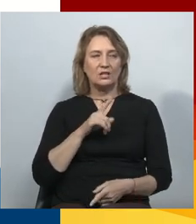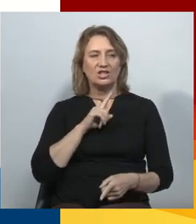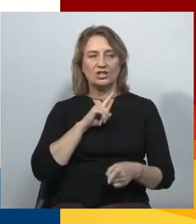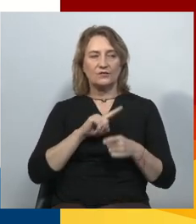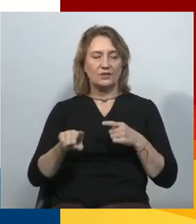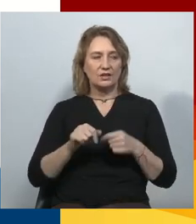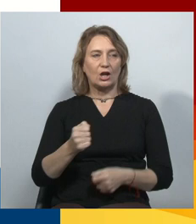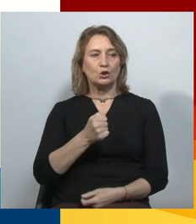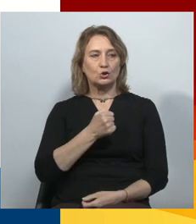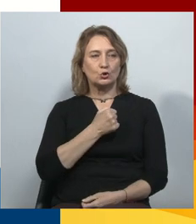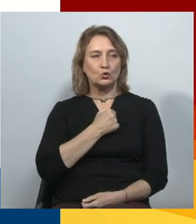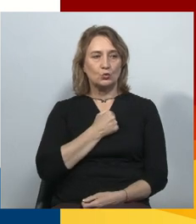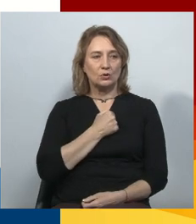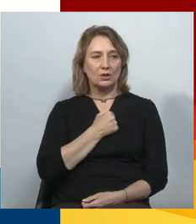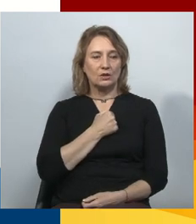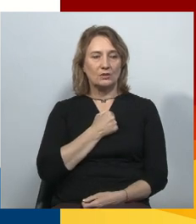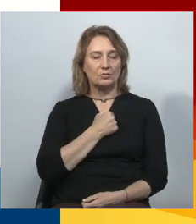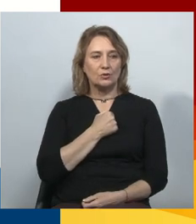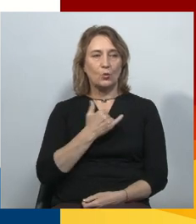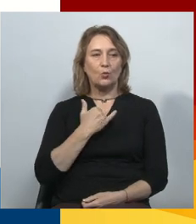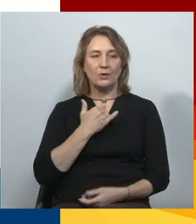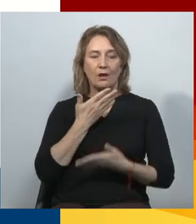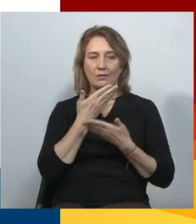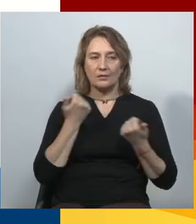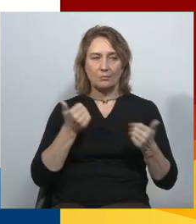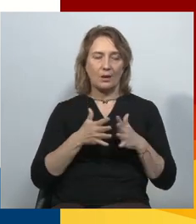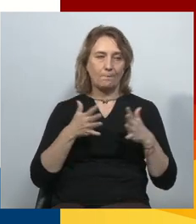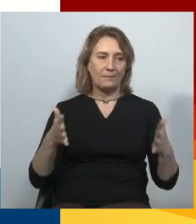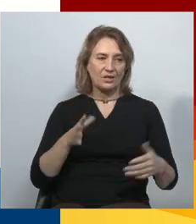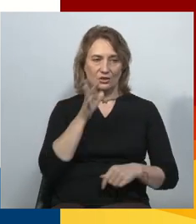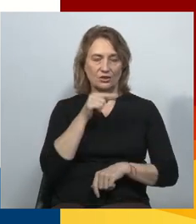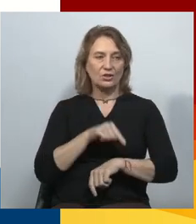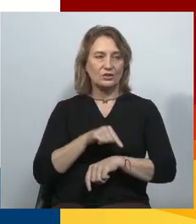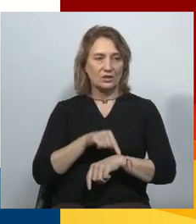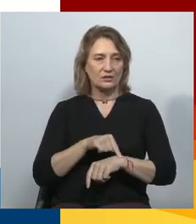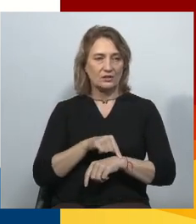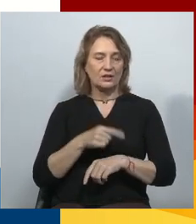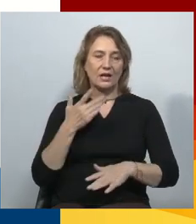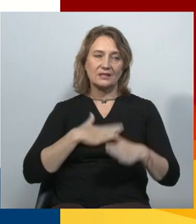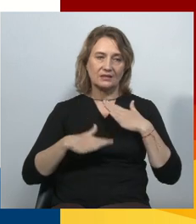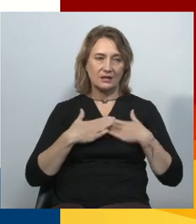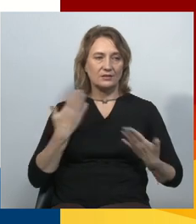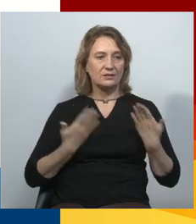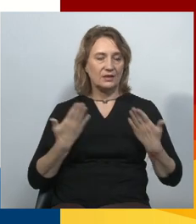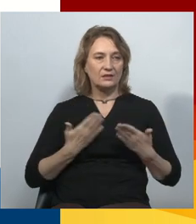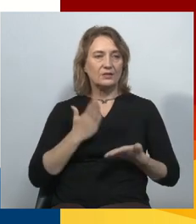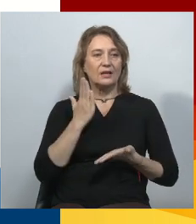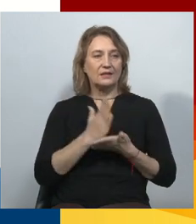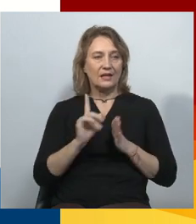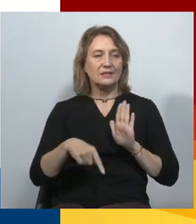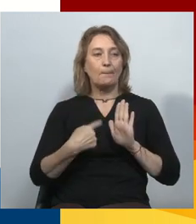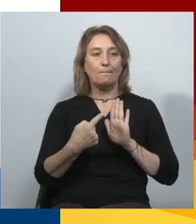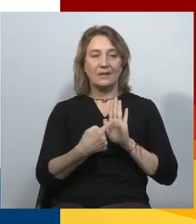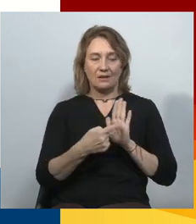Well, I'm really sorry that I don't have more time to spend with you. I will be more than happy to answer